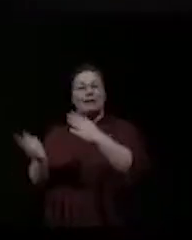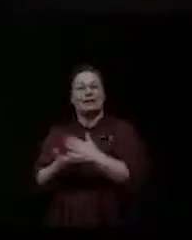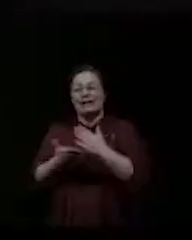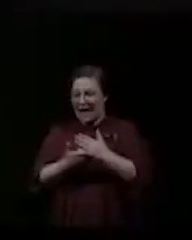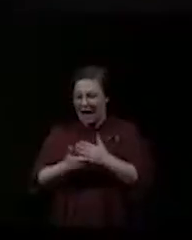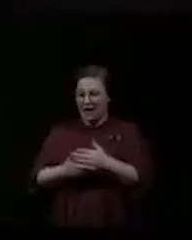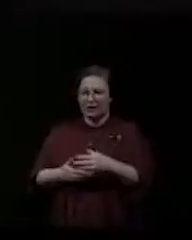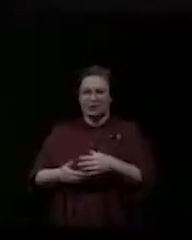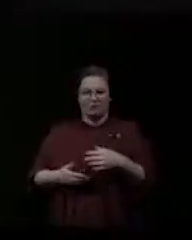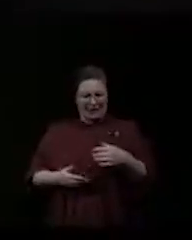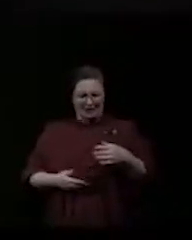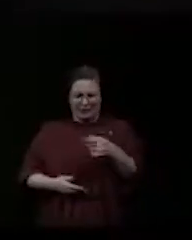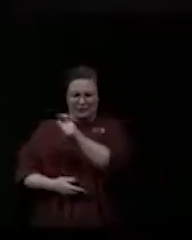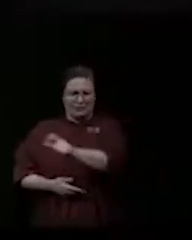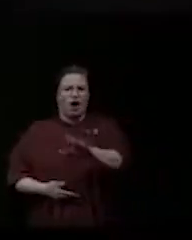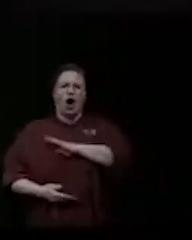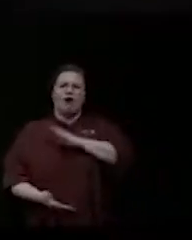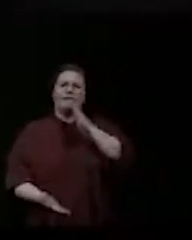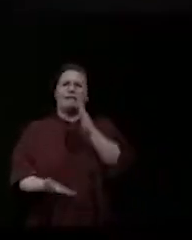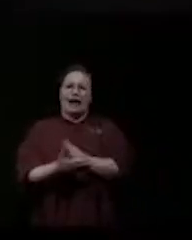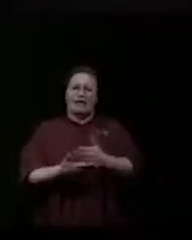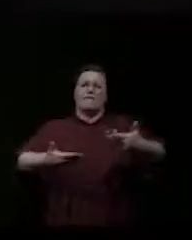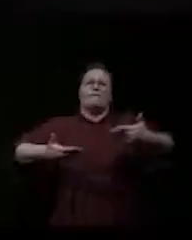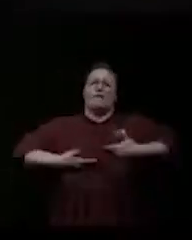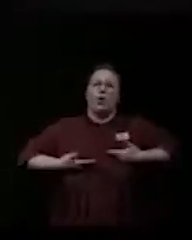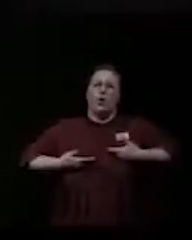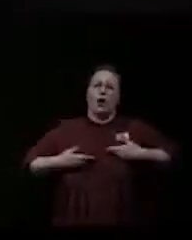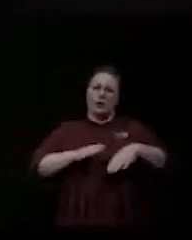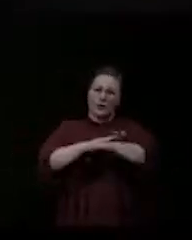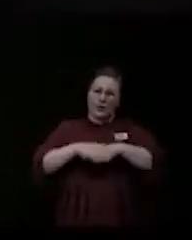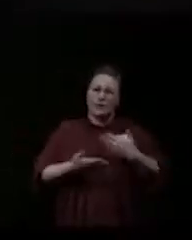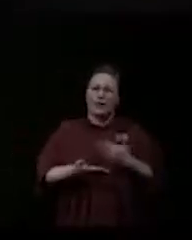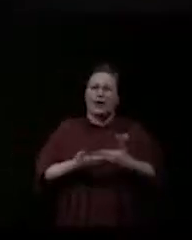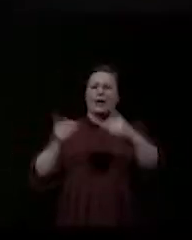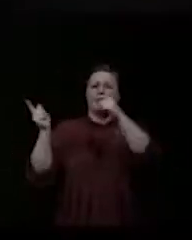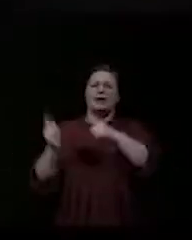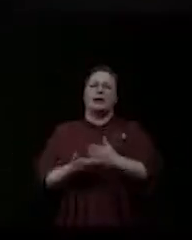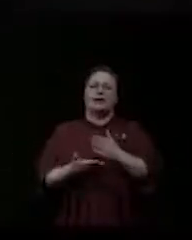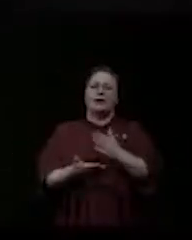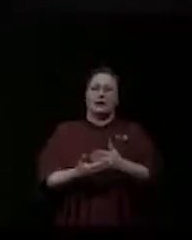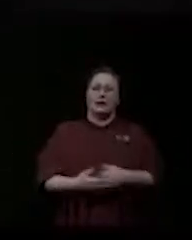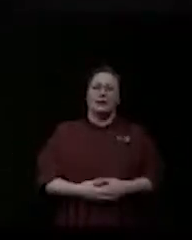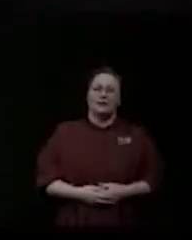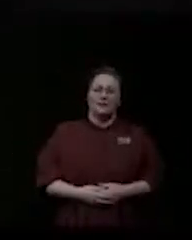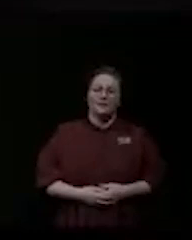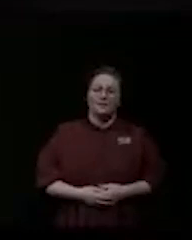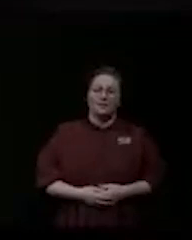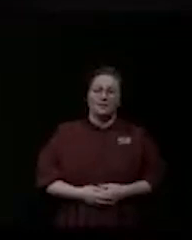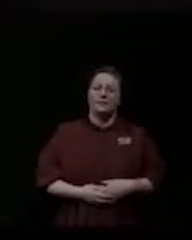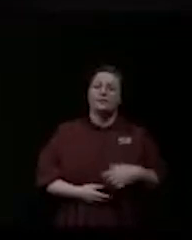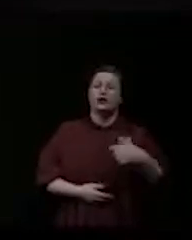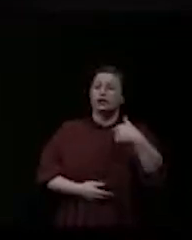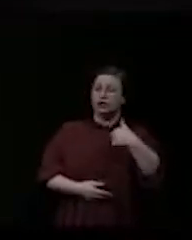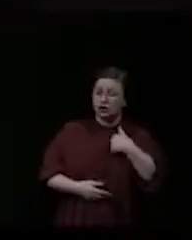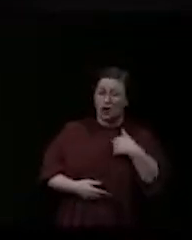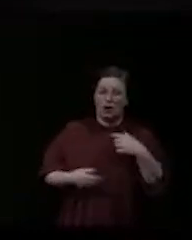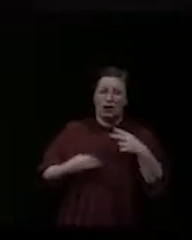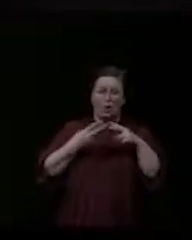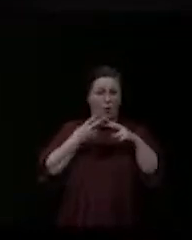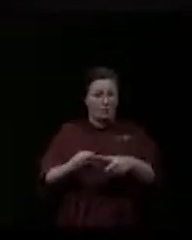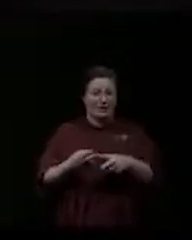of a people to claim. I return to the human rights defenders who have